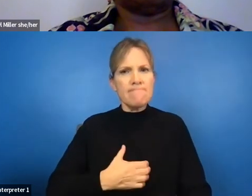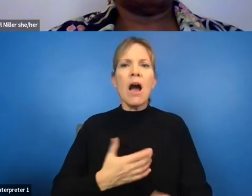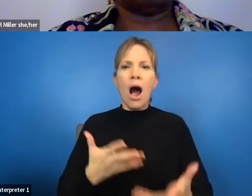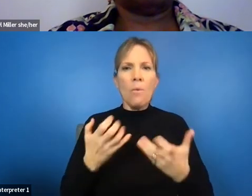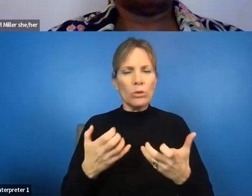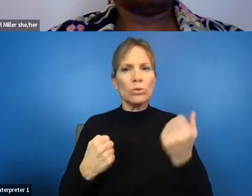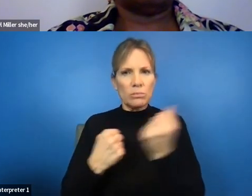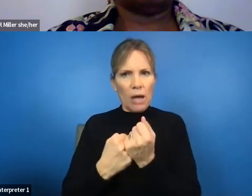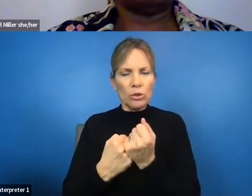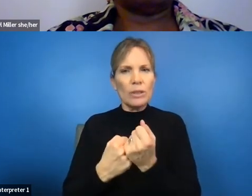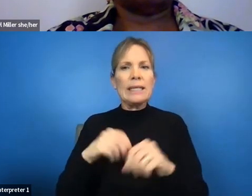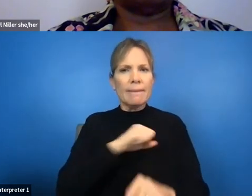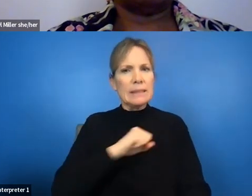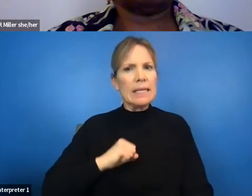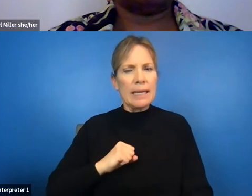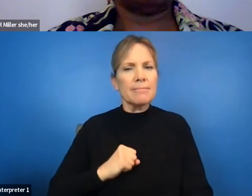as in the Senate.